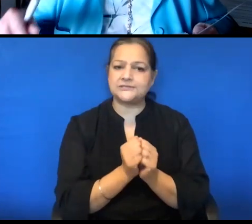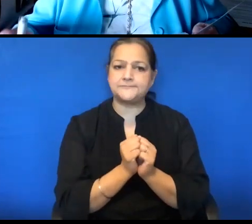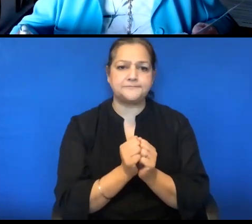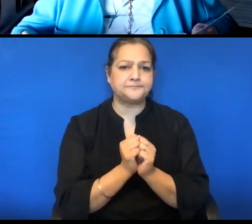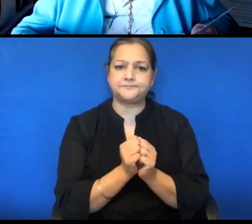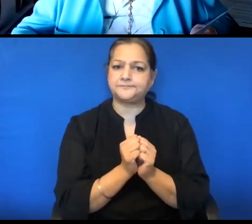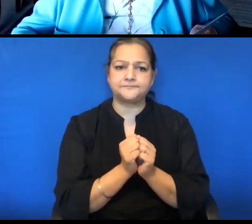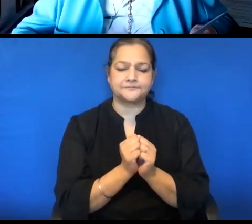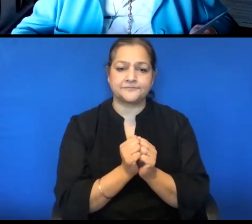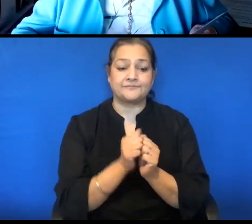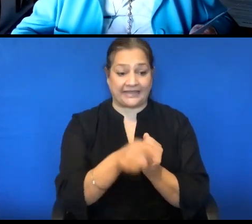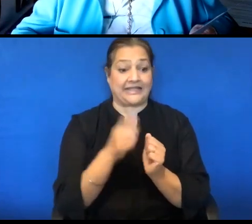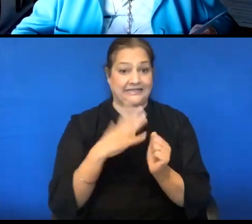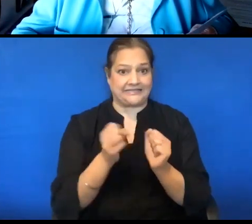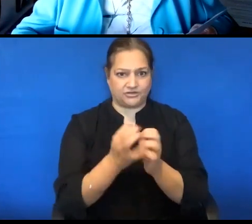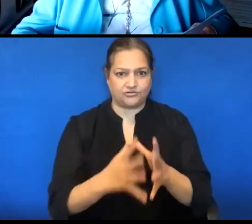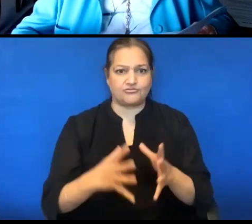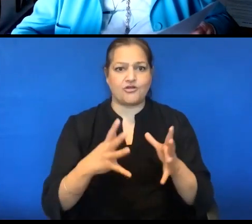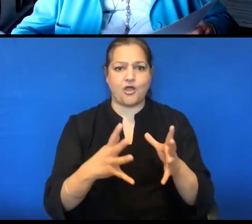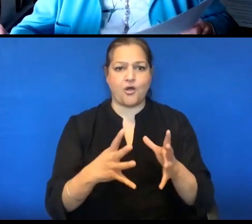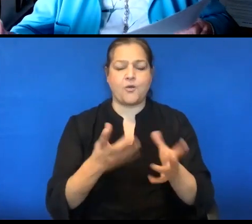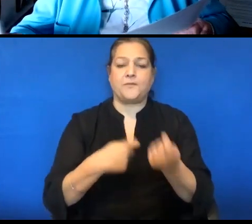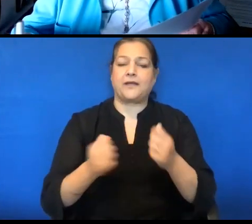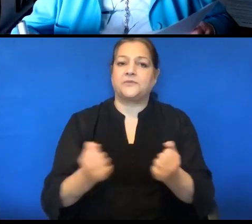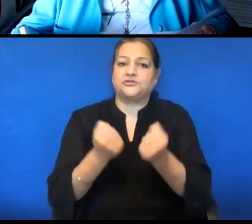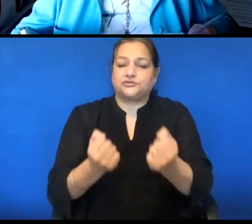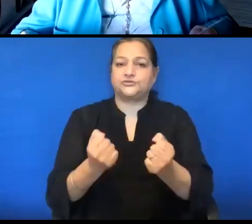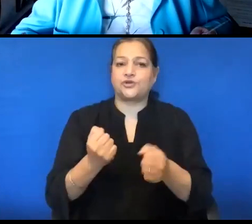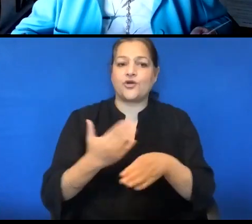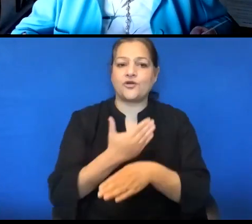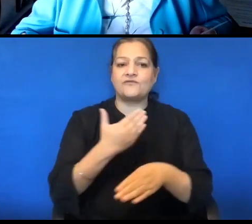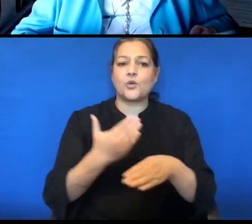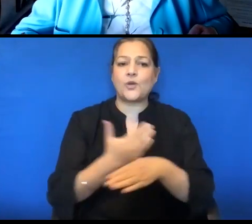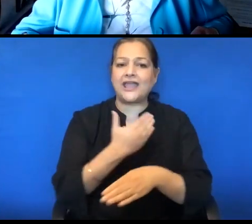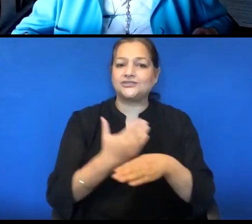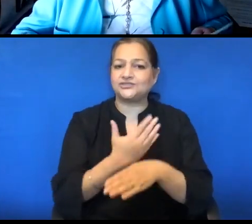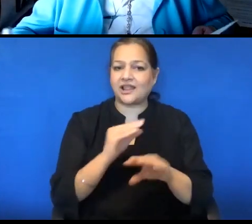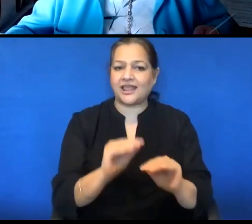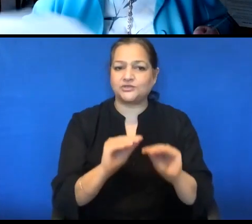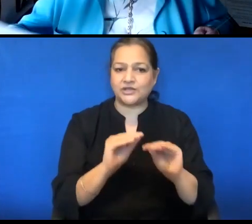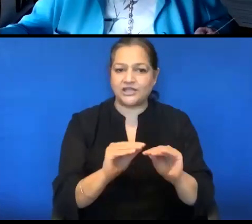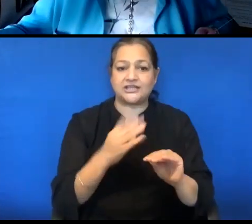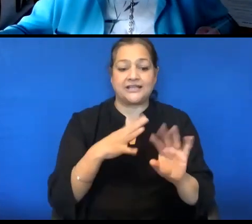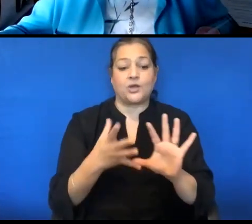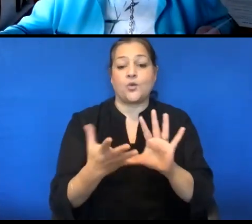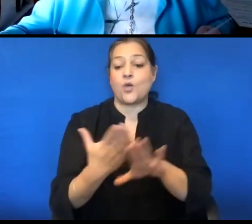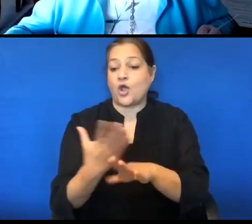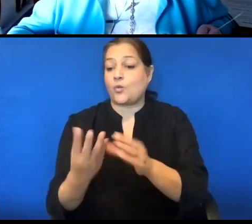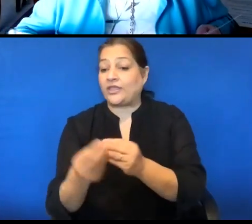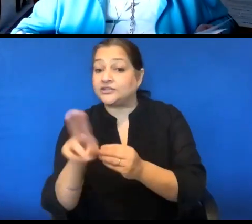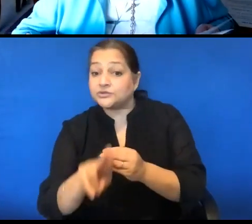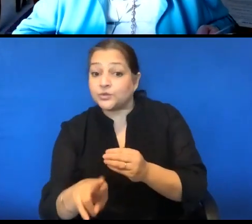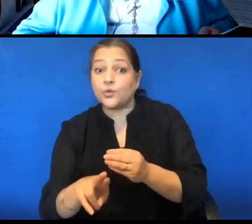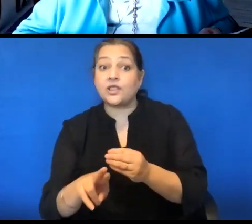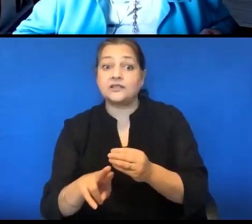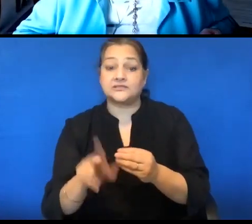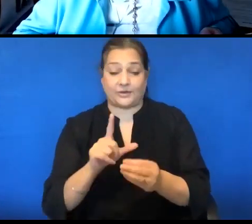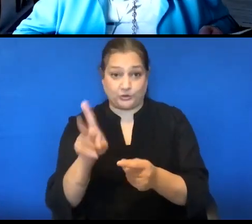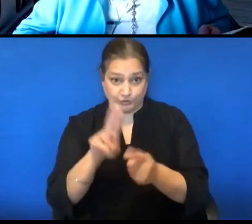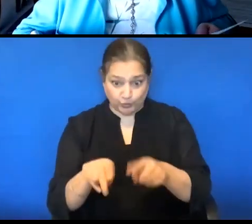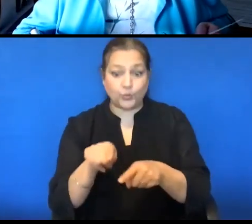to grow if we're going to be stronger on vocational education. It's got to work with schools and local community, because schools that need to be more into